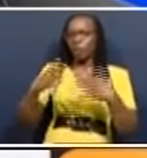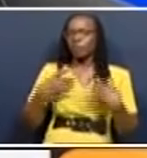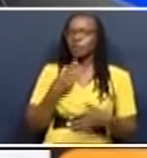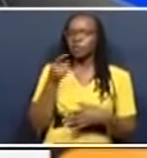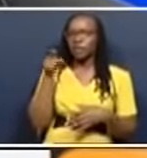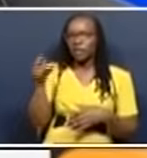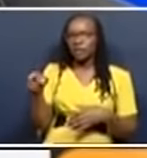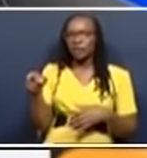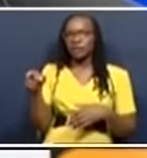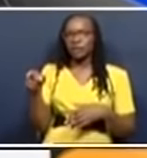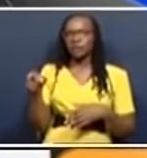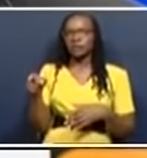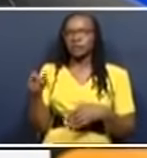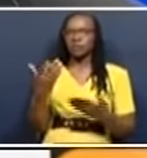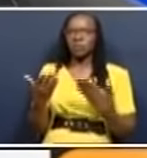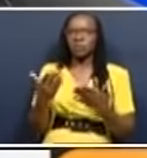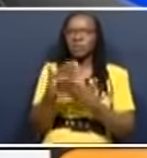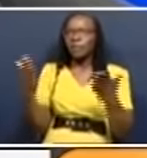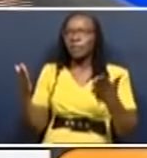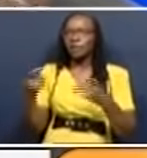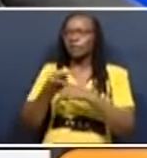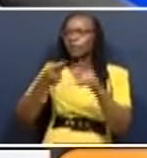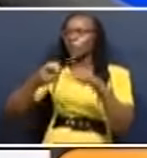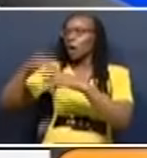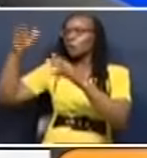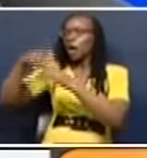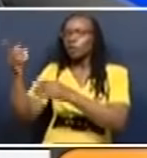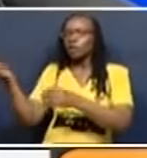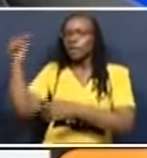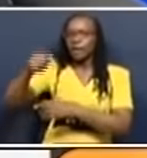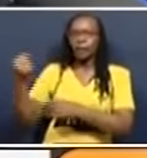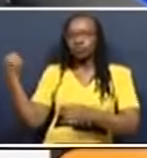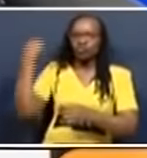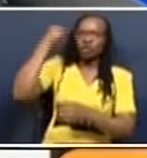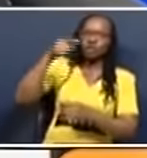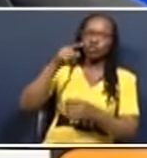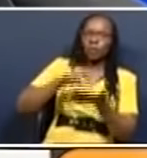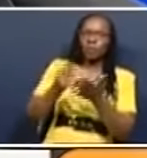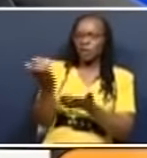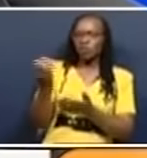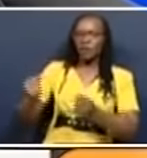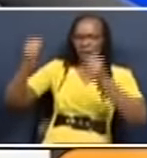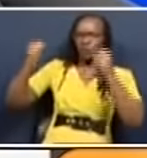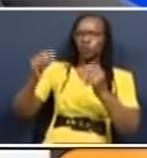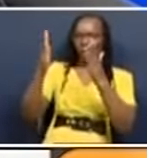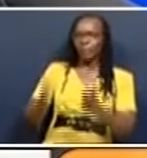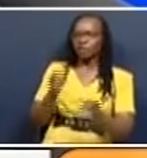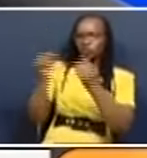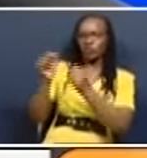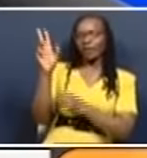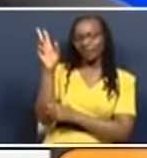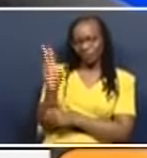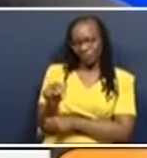dragon, as if it is something external which is coming to hit you, and therefore you need a strong person to fight it. No, it is a matter of the